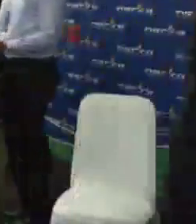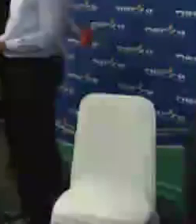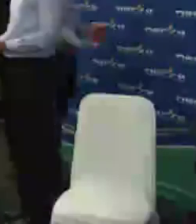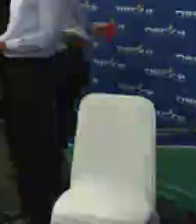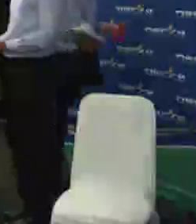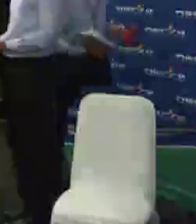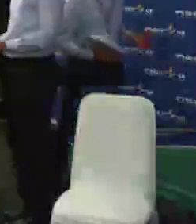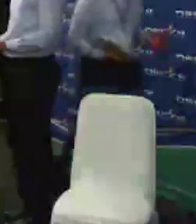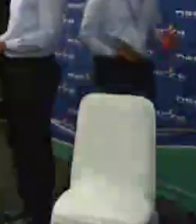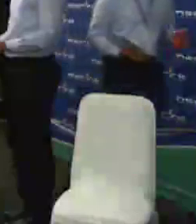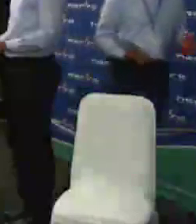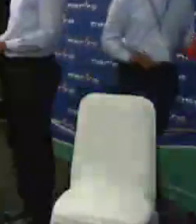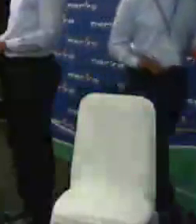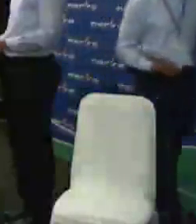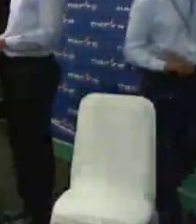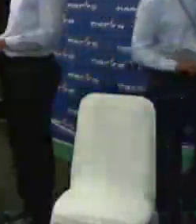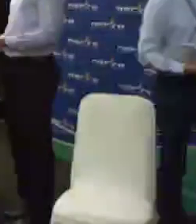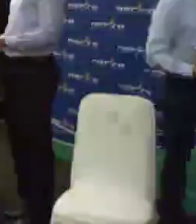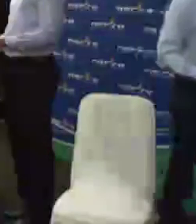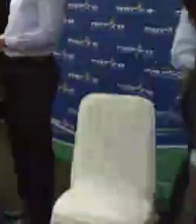proceed.